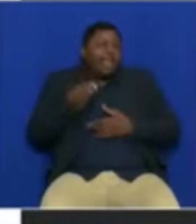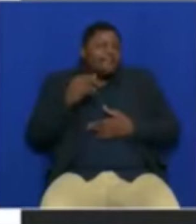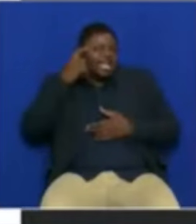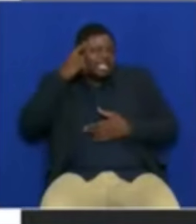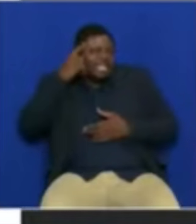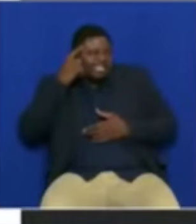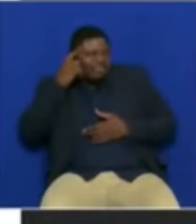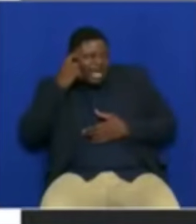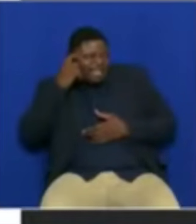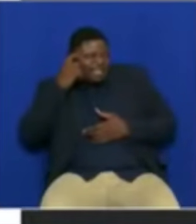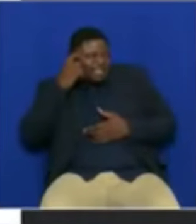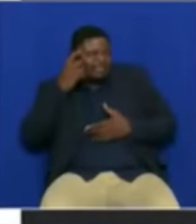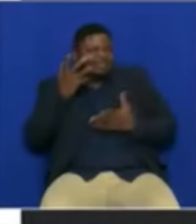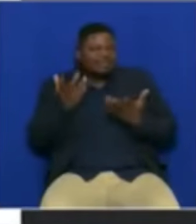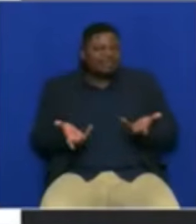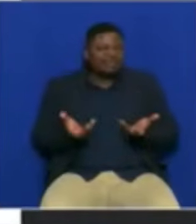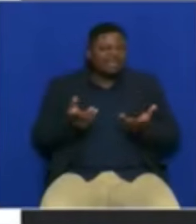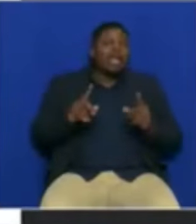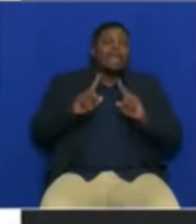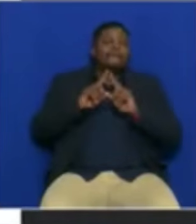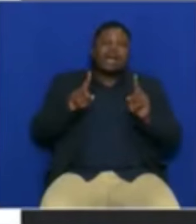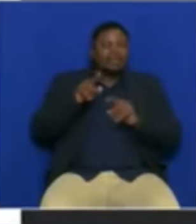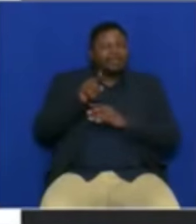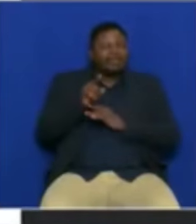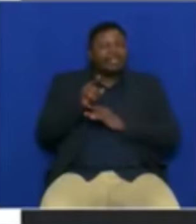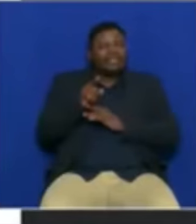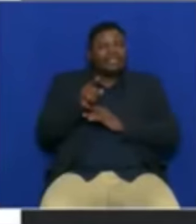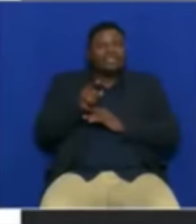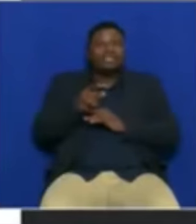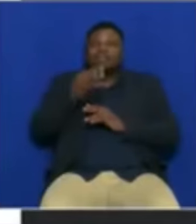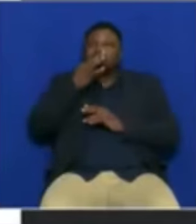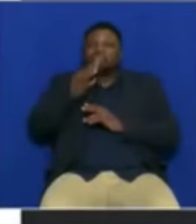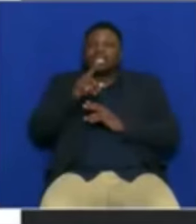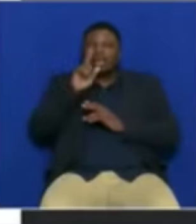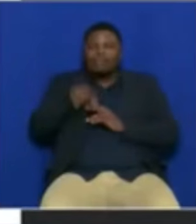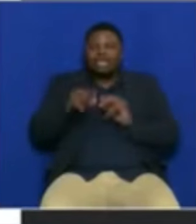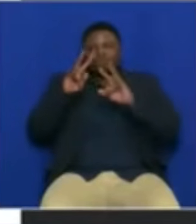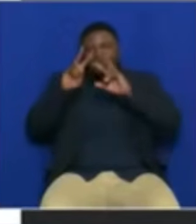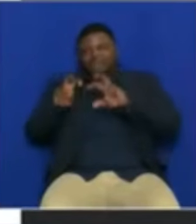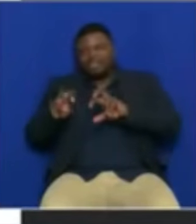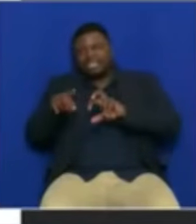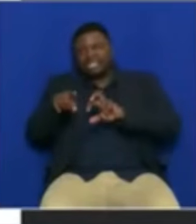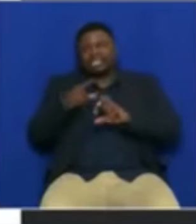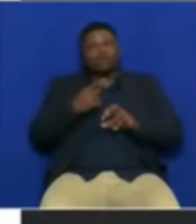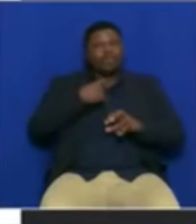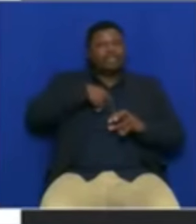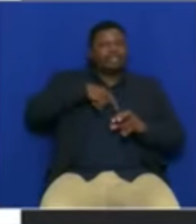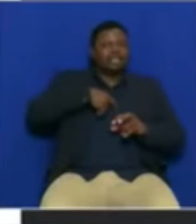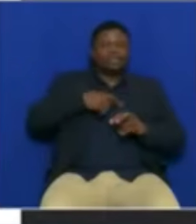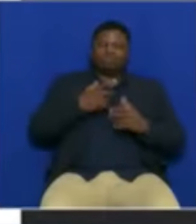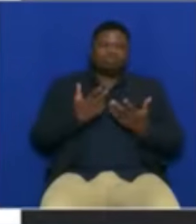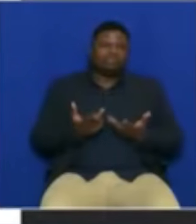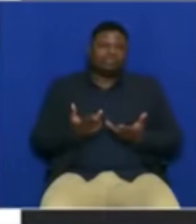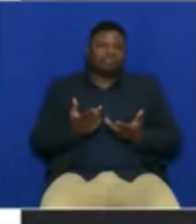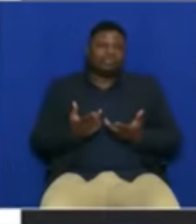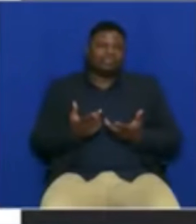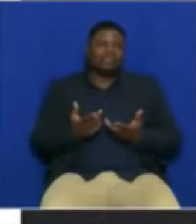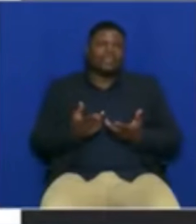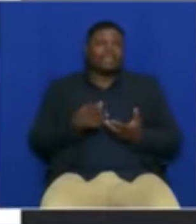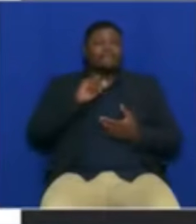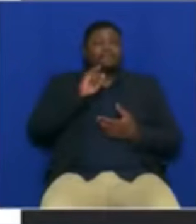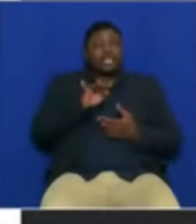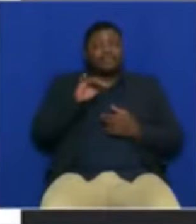investigating director would then have to investigate personally. She would be inundated if she were to try to do